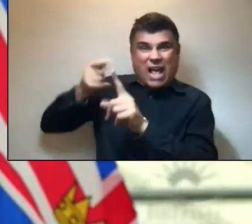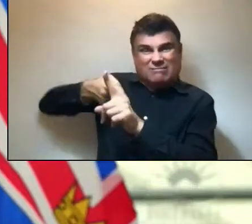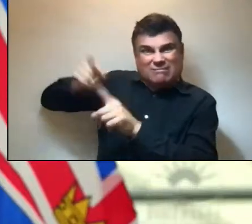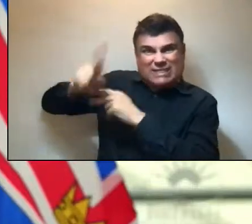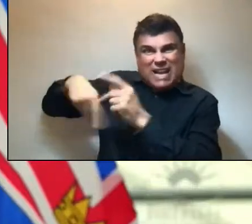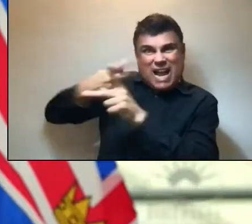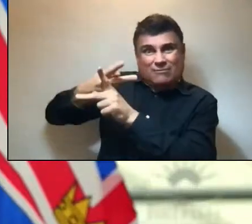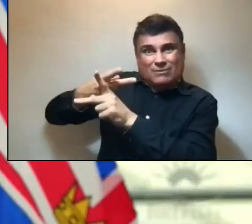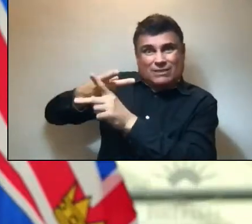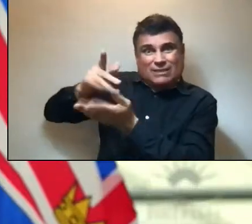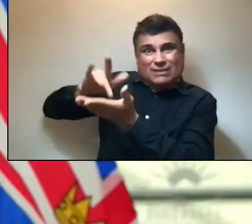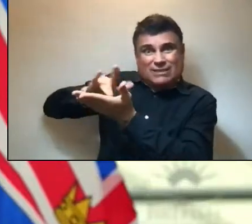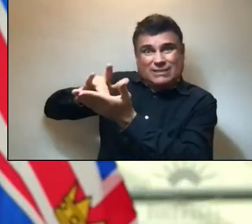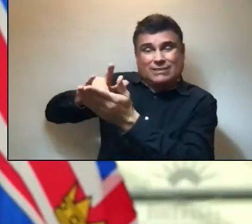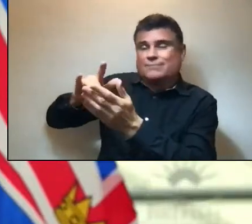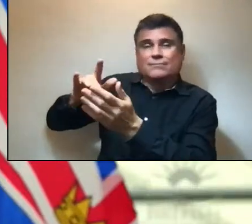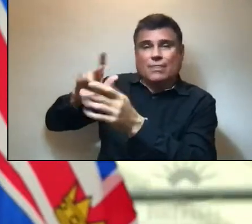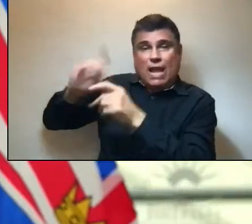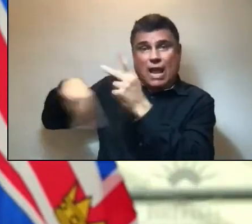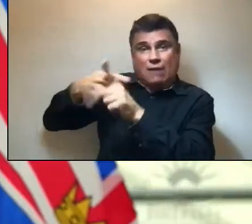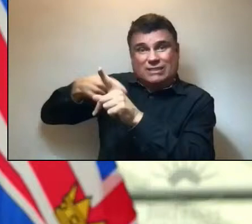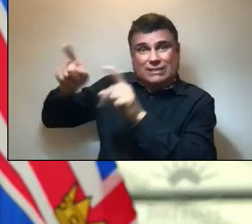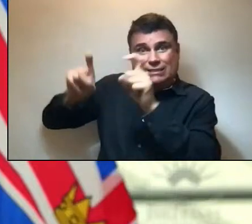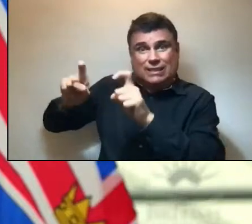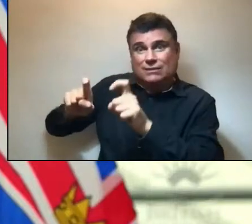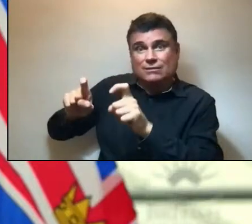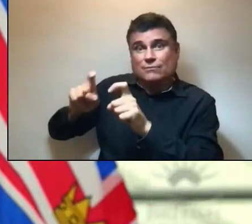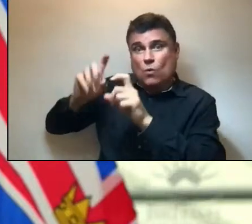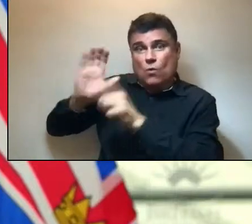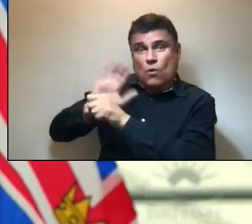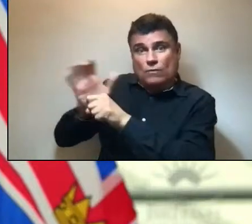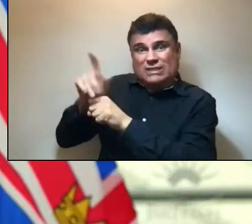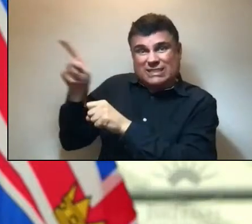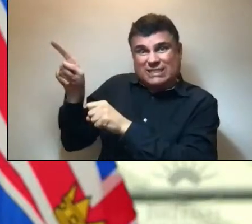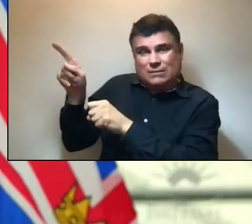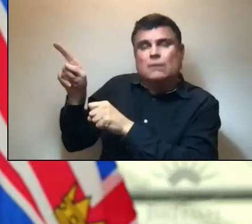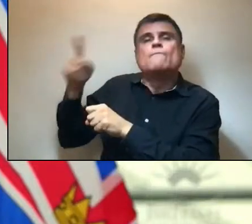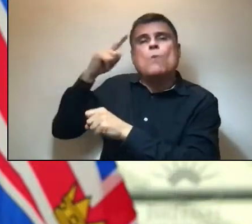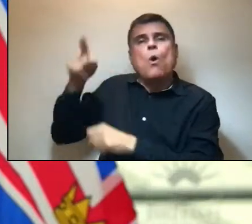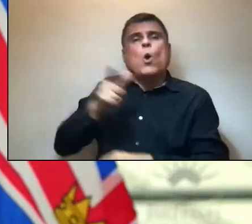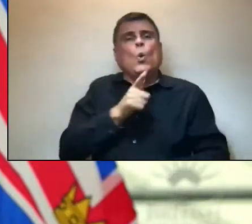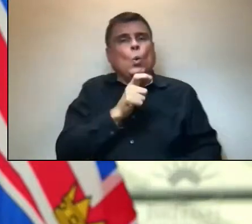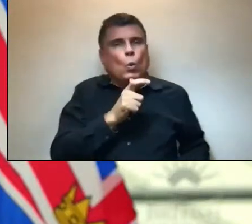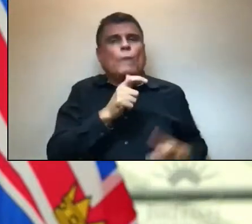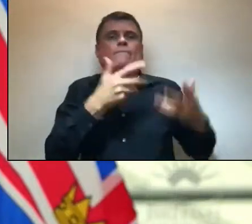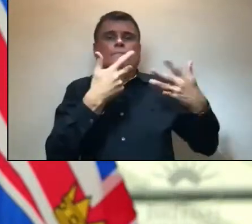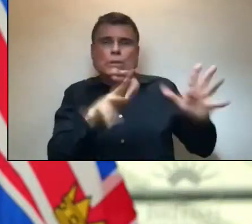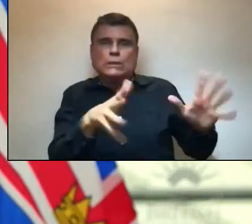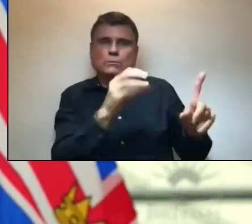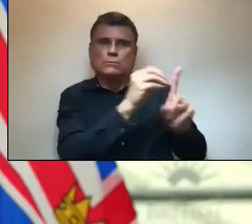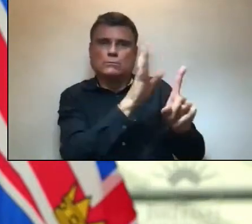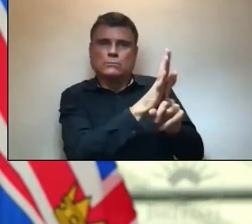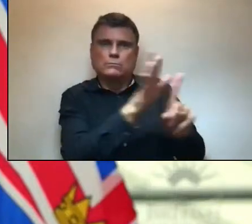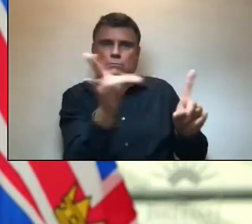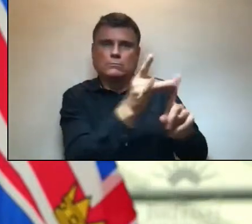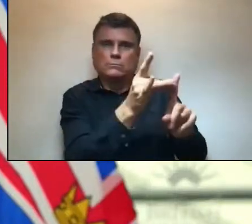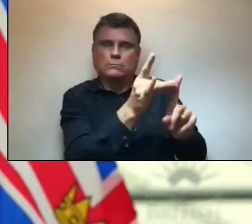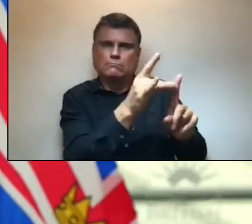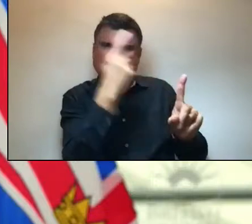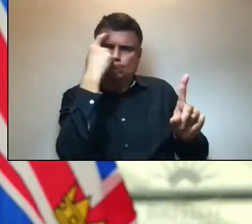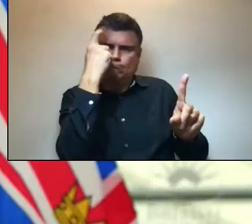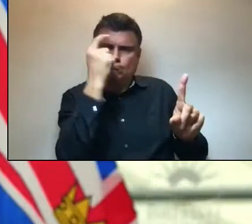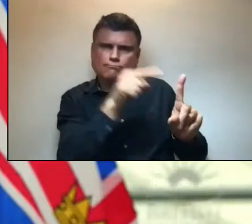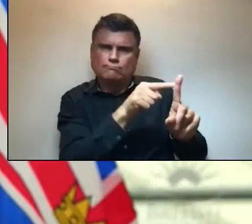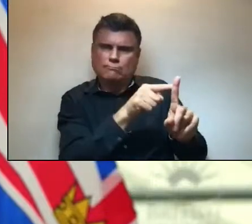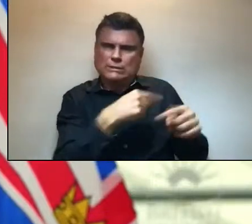been exposed or has somebody in their household who is a case, and it can help you manage your risk